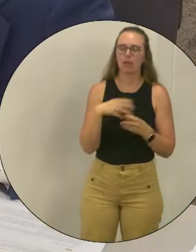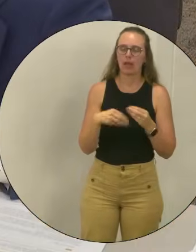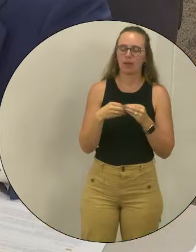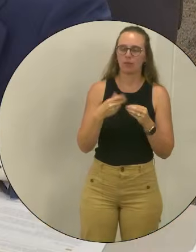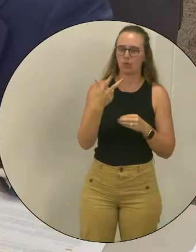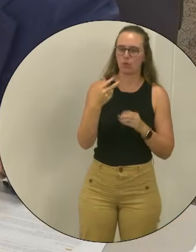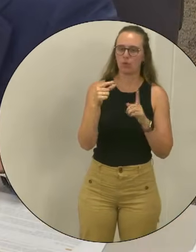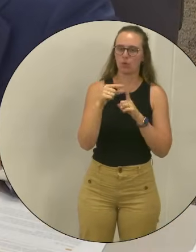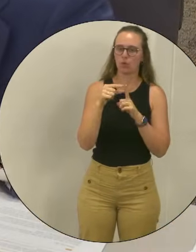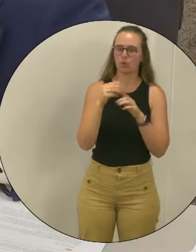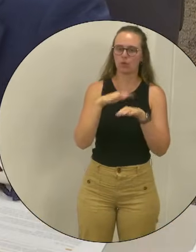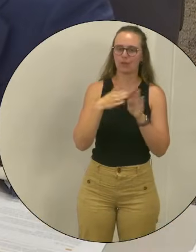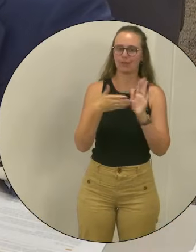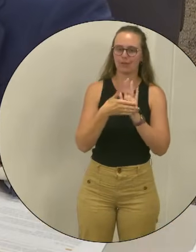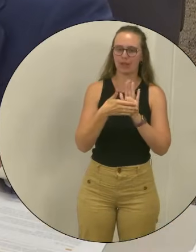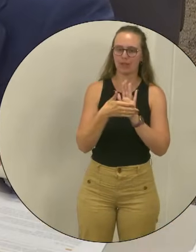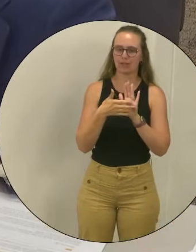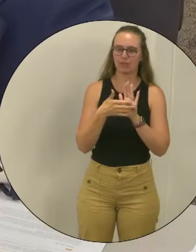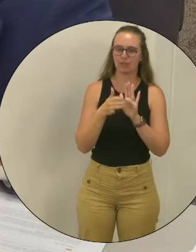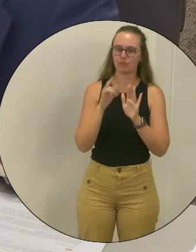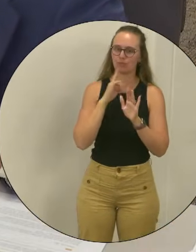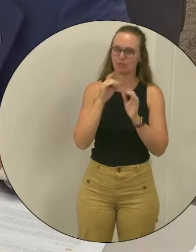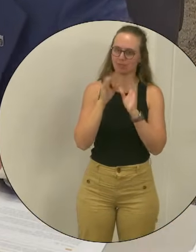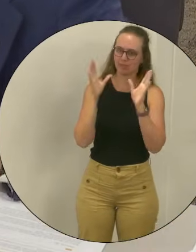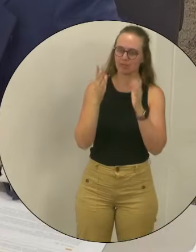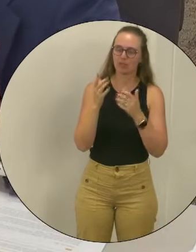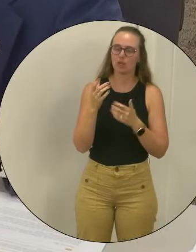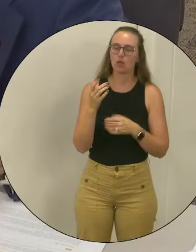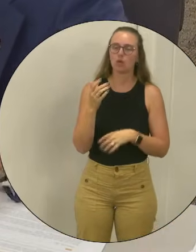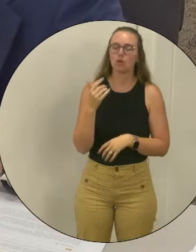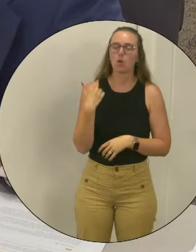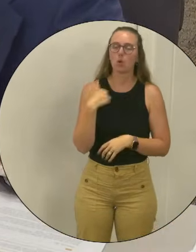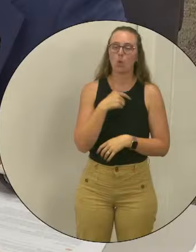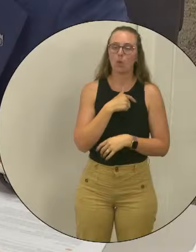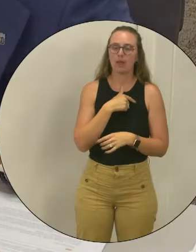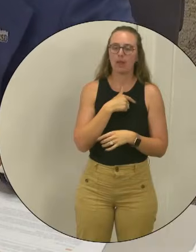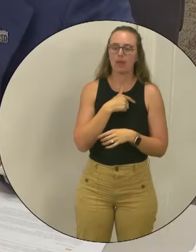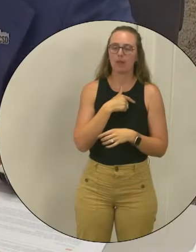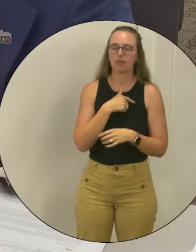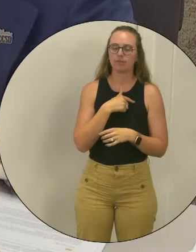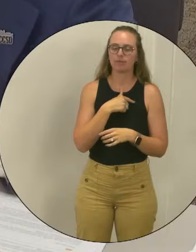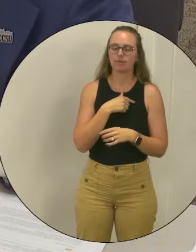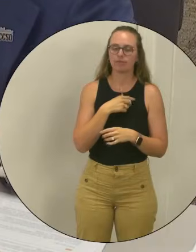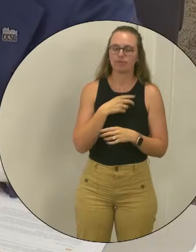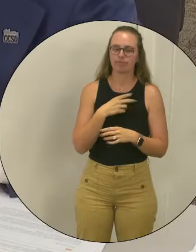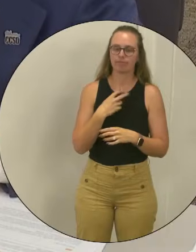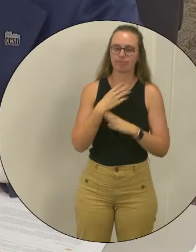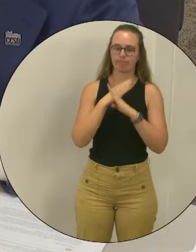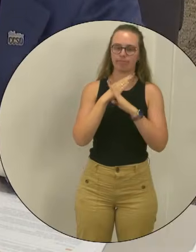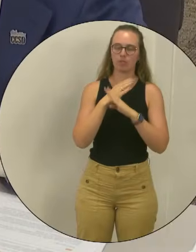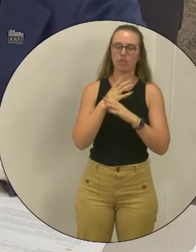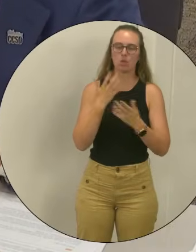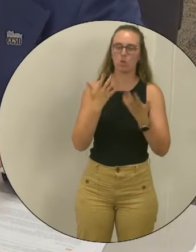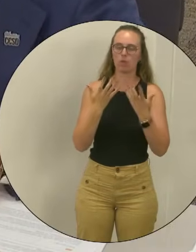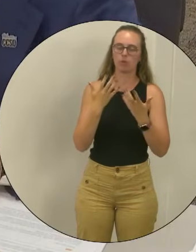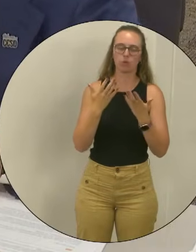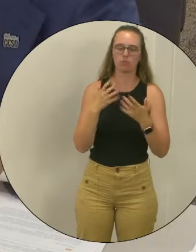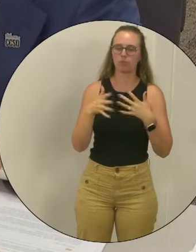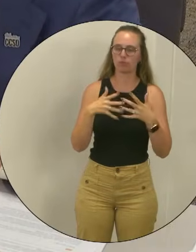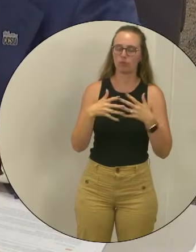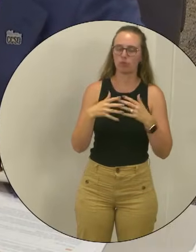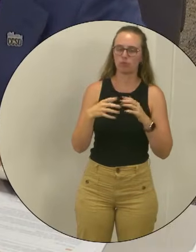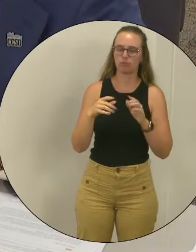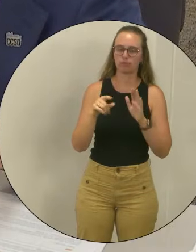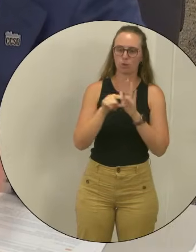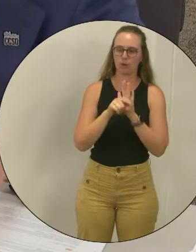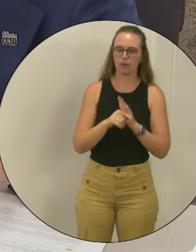on a slide and you have a question like that, it makes a lot of sense. We are bound by whatever uniform grading scale that the Department of Education